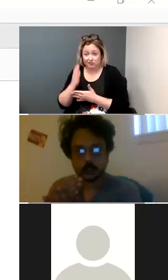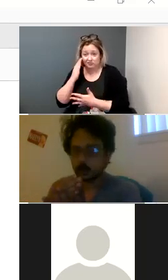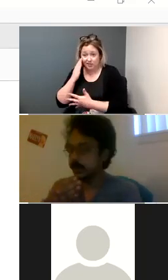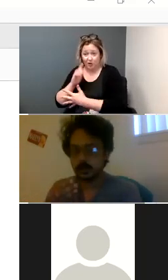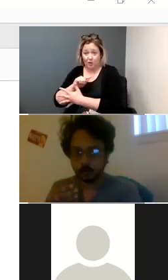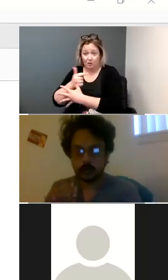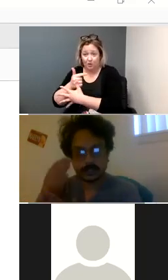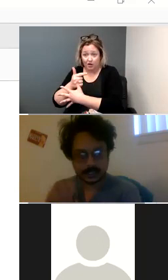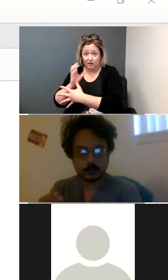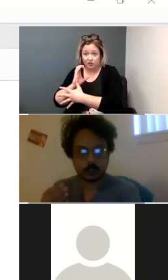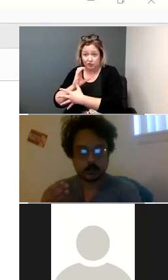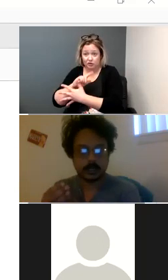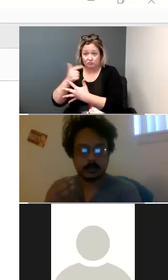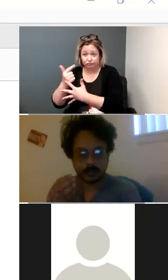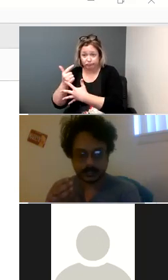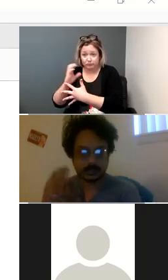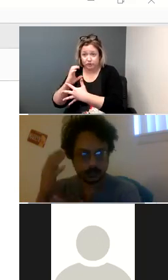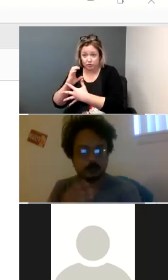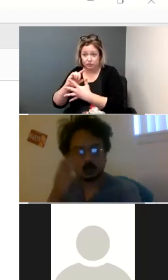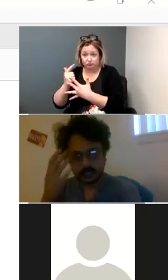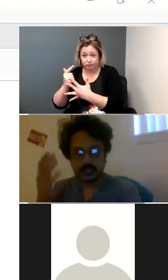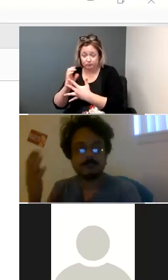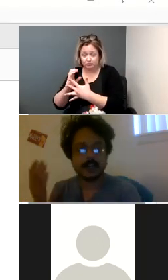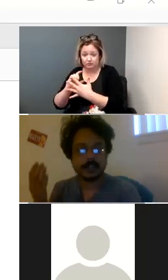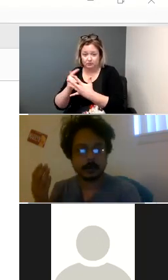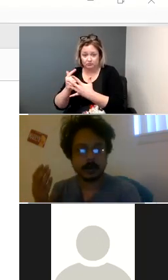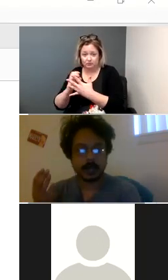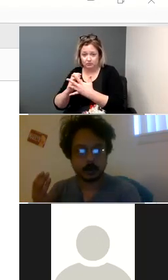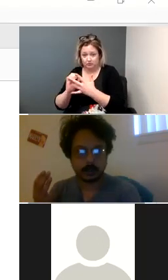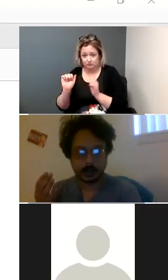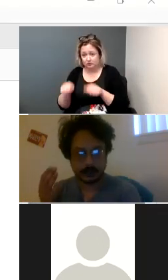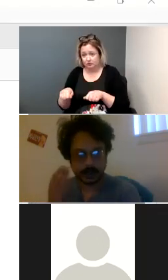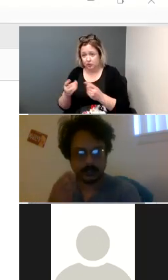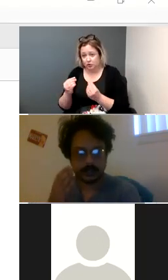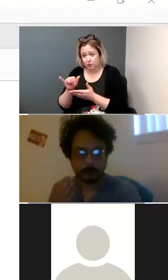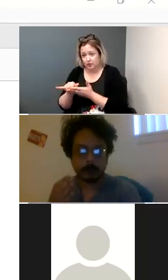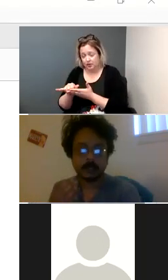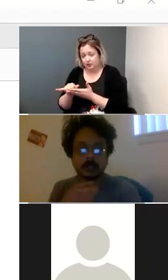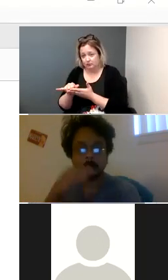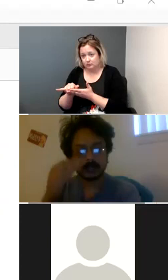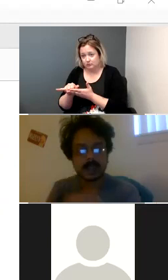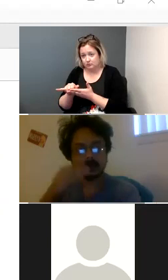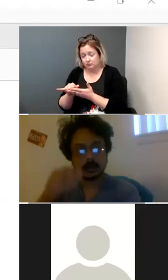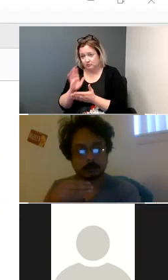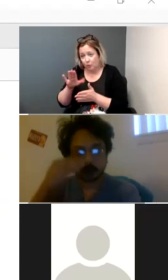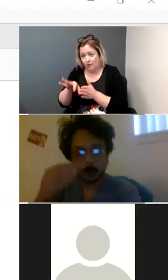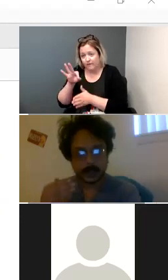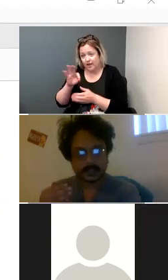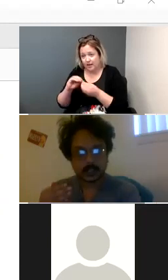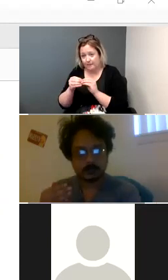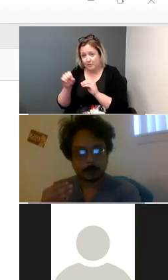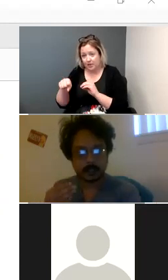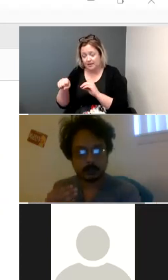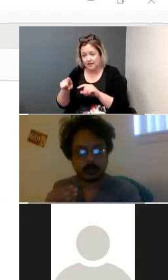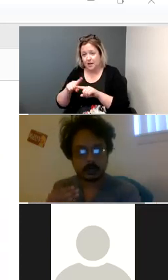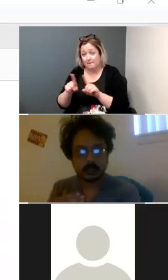4 equals to 8? No. Is 8 equals to 8? Yes. So yes, I find that algorithm, I find that number. But that